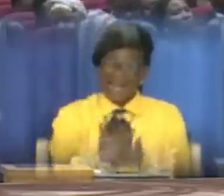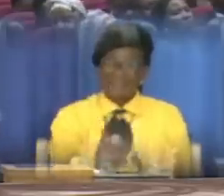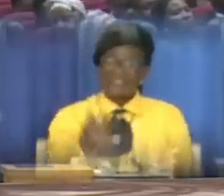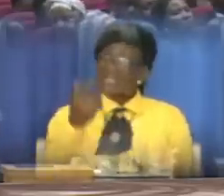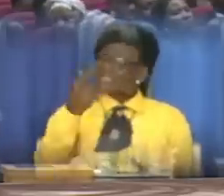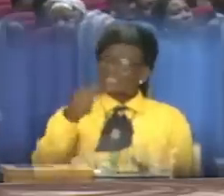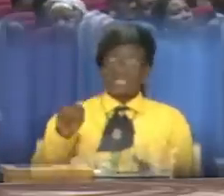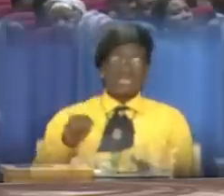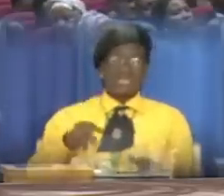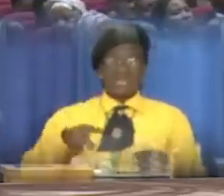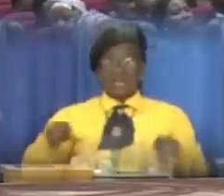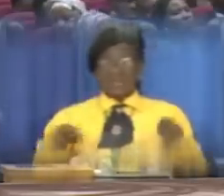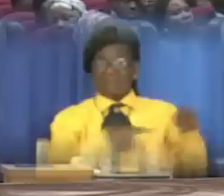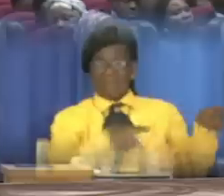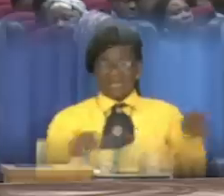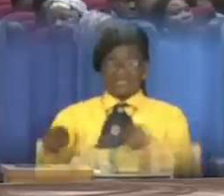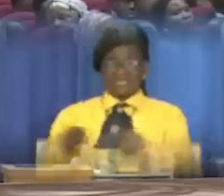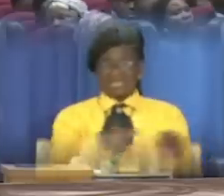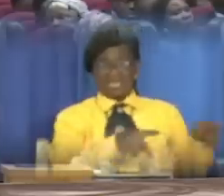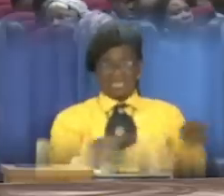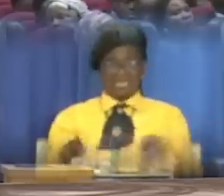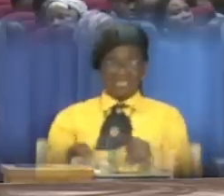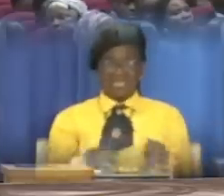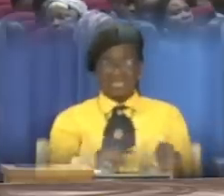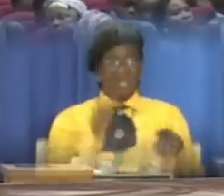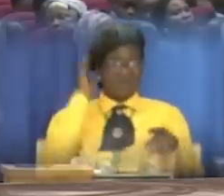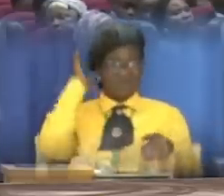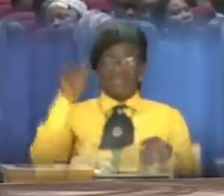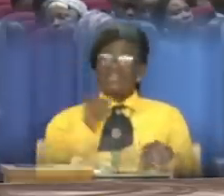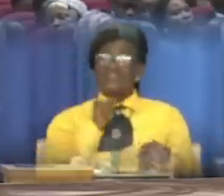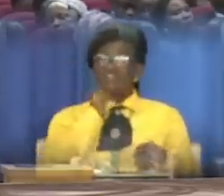Full of wit and humor,